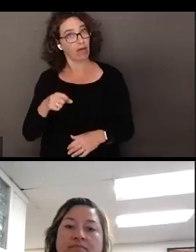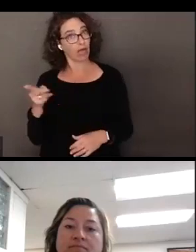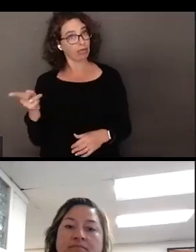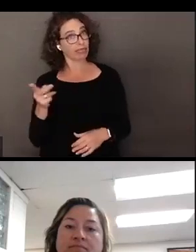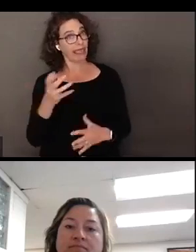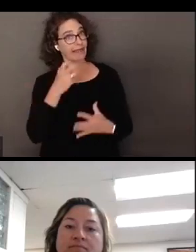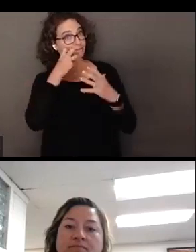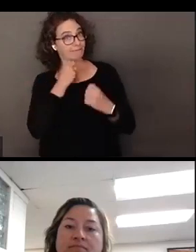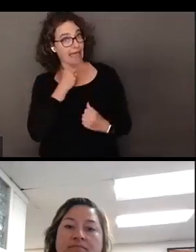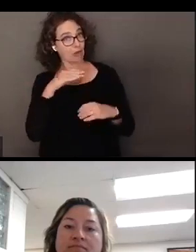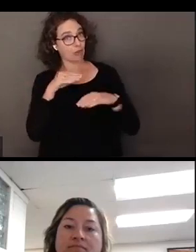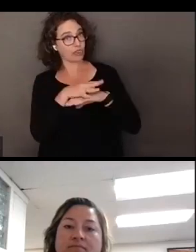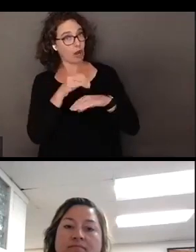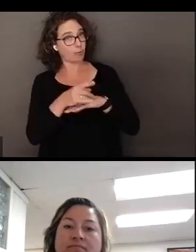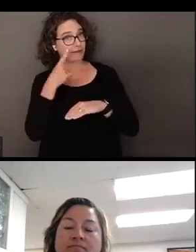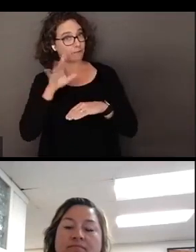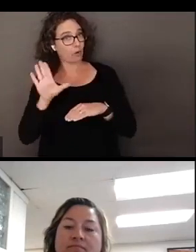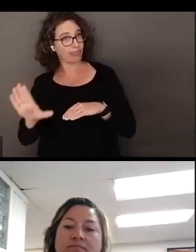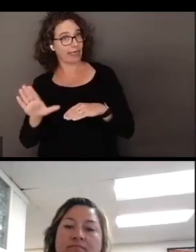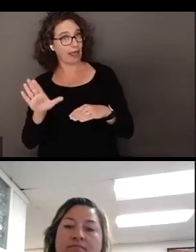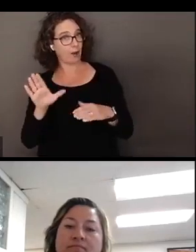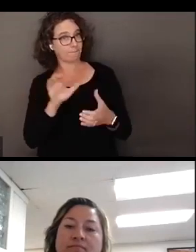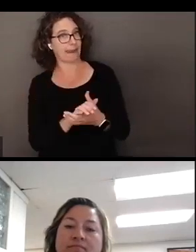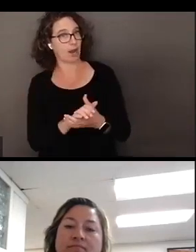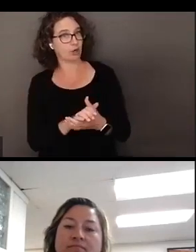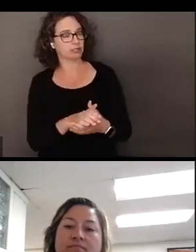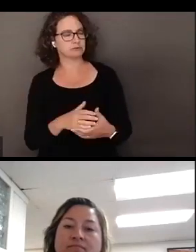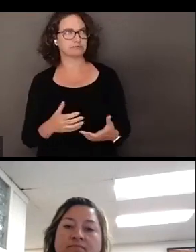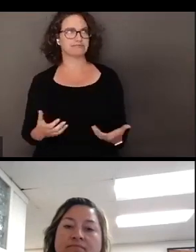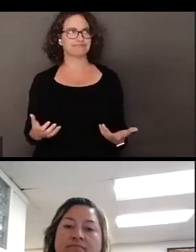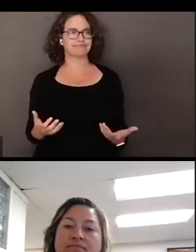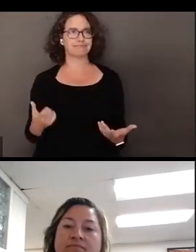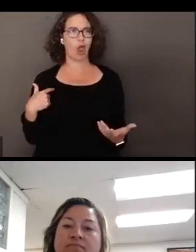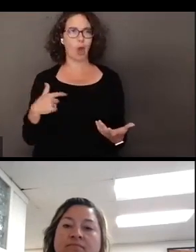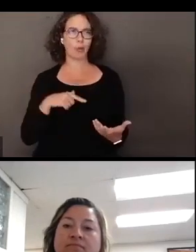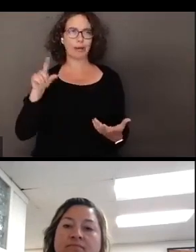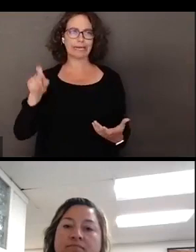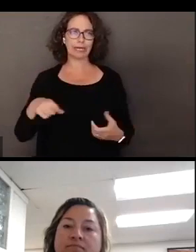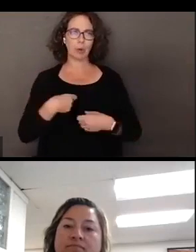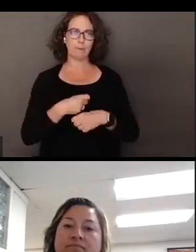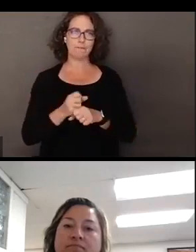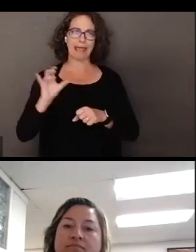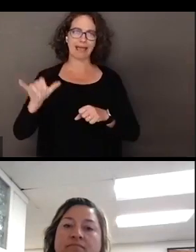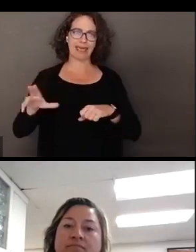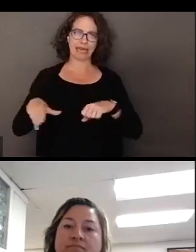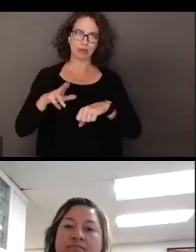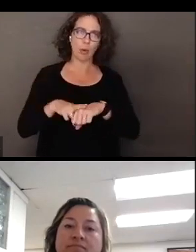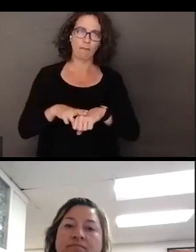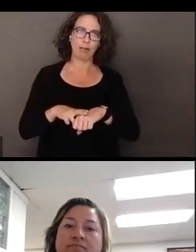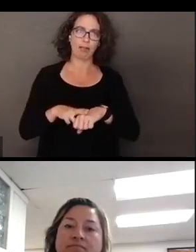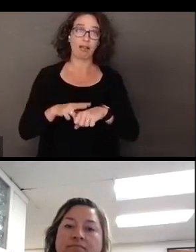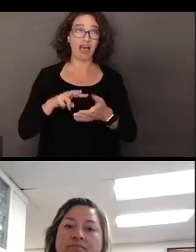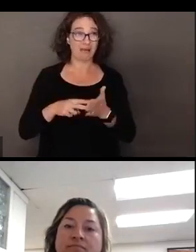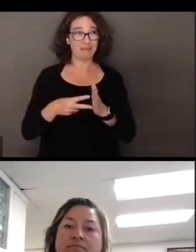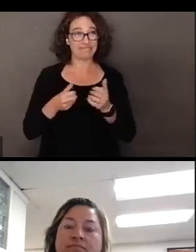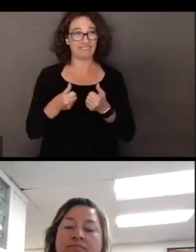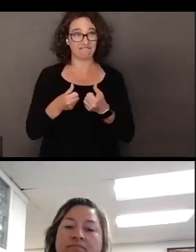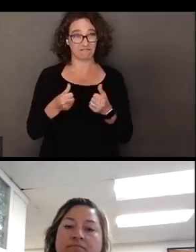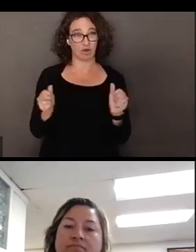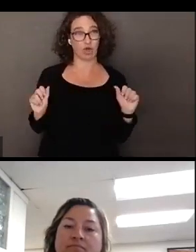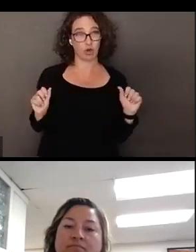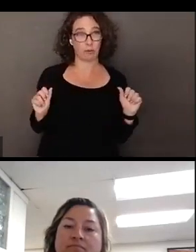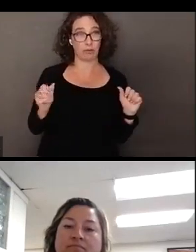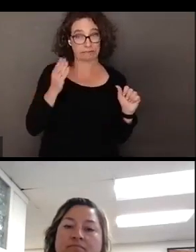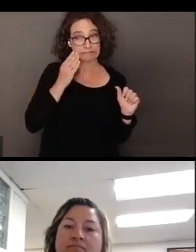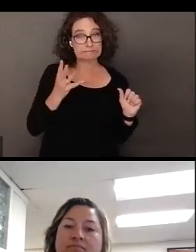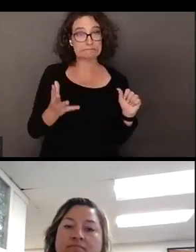marriage. And I think we just need to normalize that. And it means being a little vulnerable, talking about the fact that we too